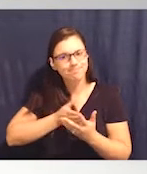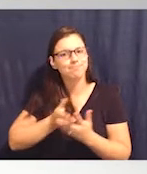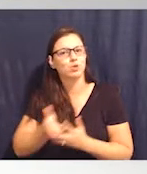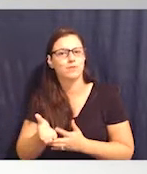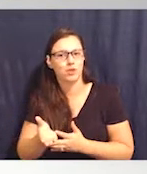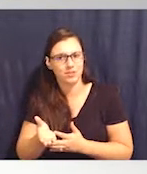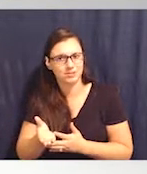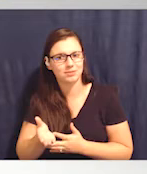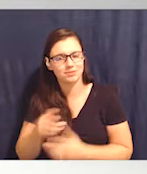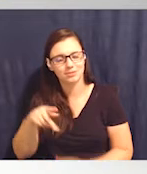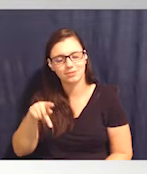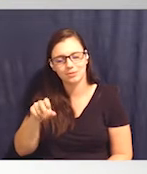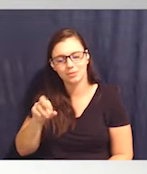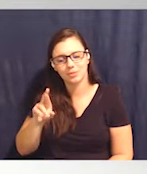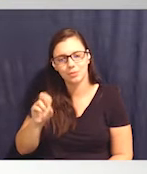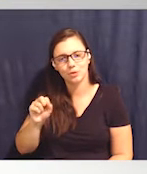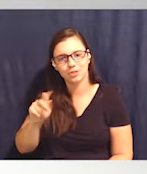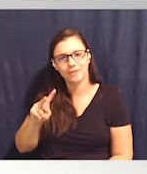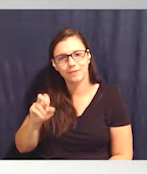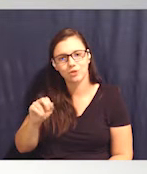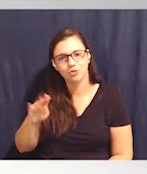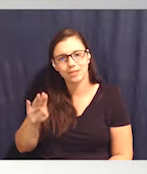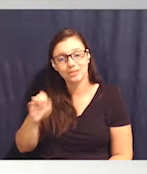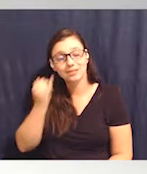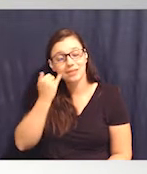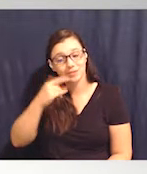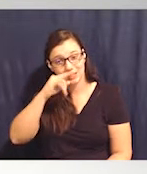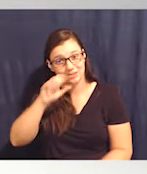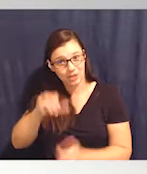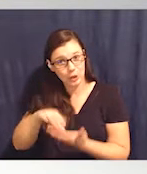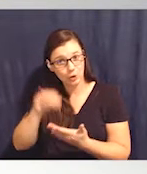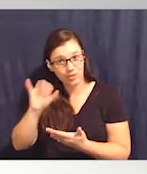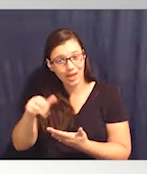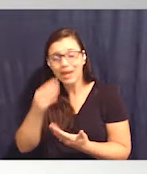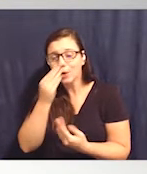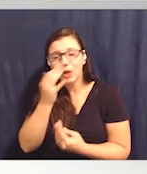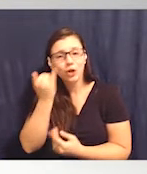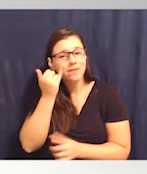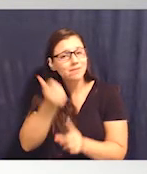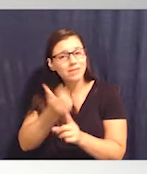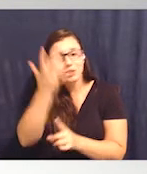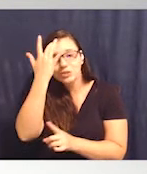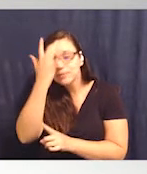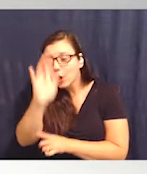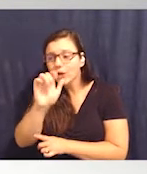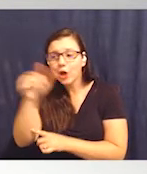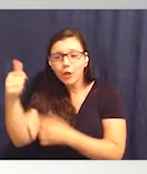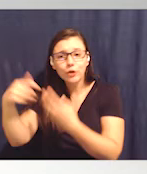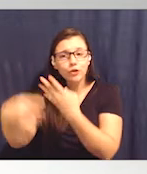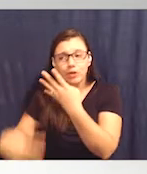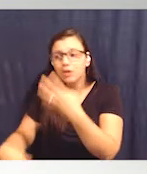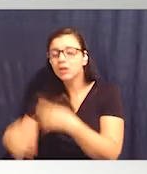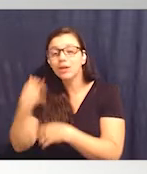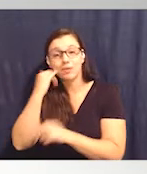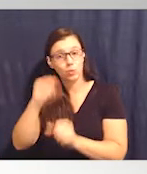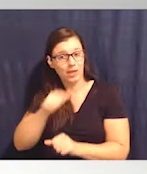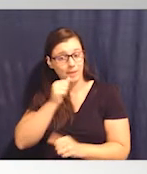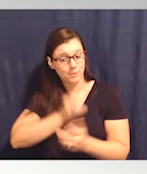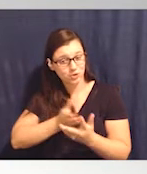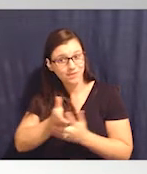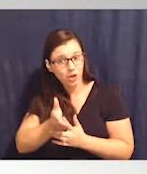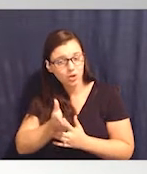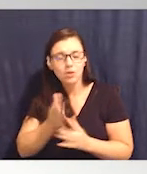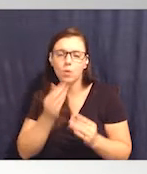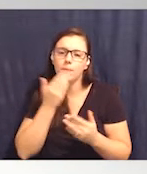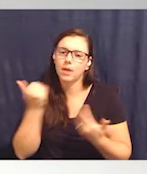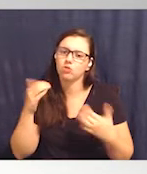child can learn to persevere, I don't care how smart you are or anything else, if you can persevere, you have a much better chance of succeeding than just about